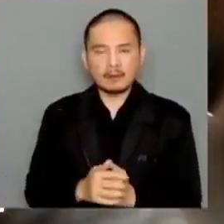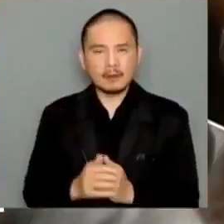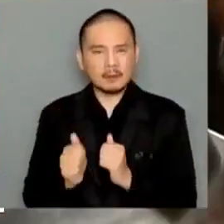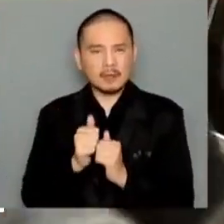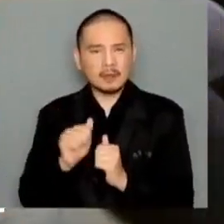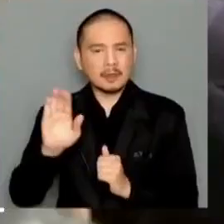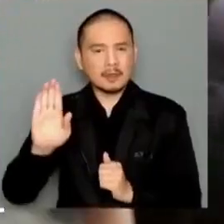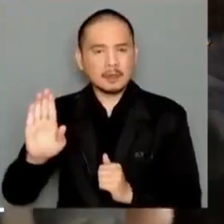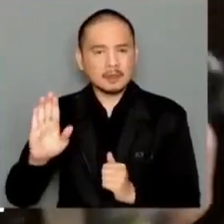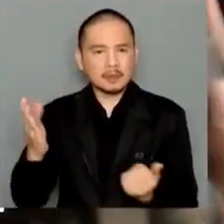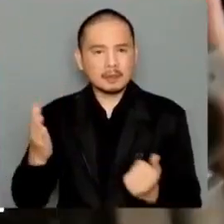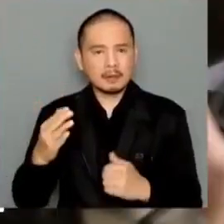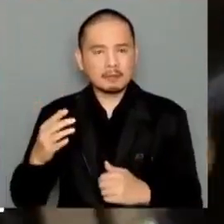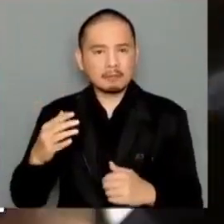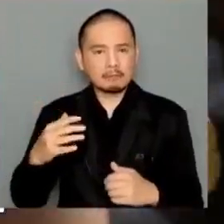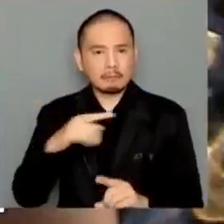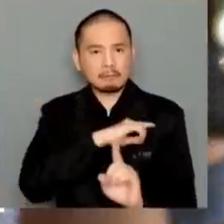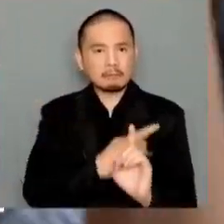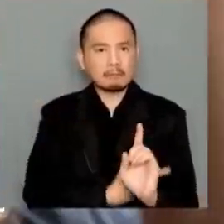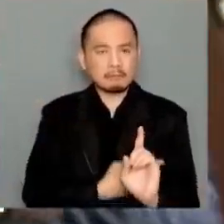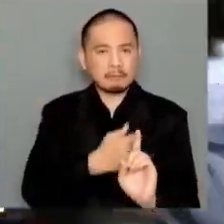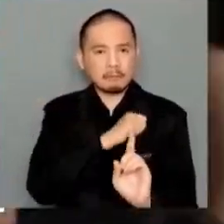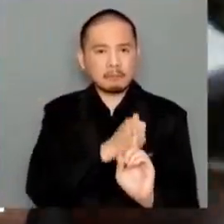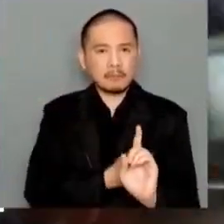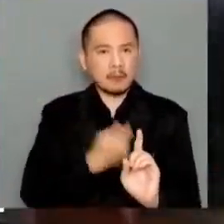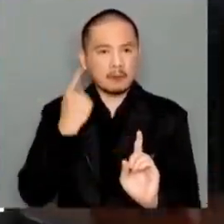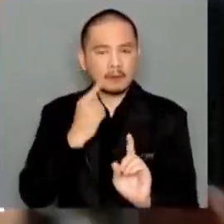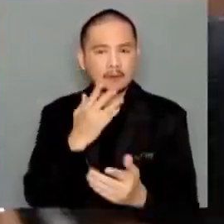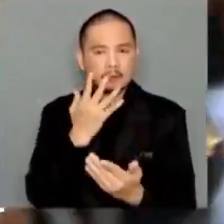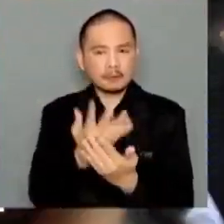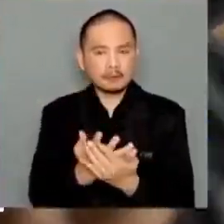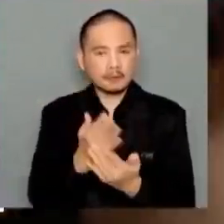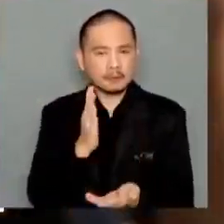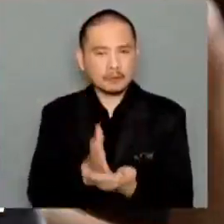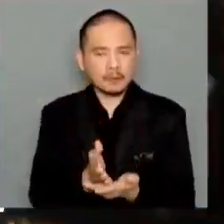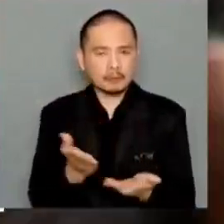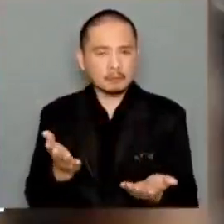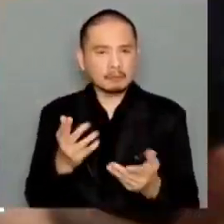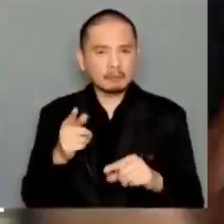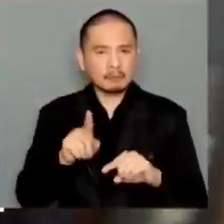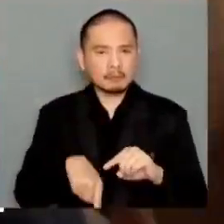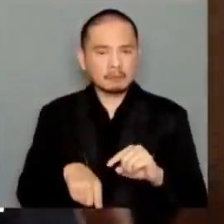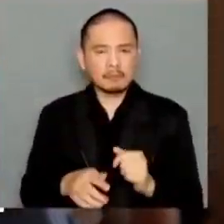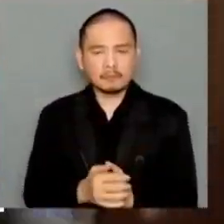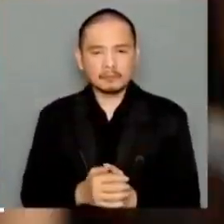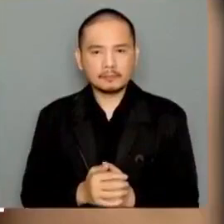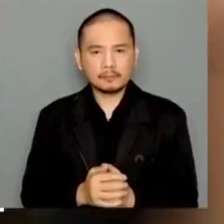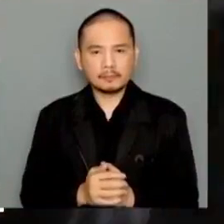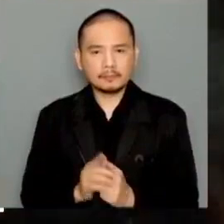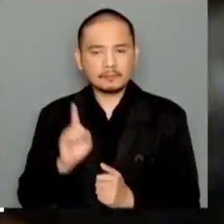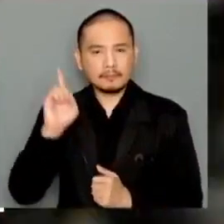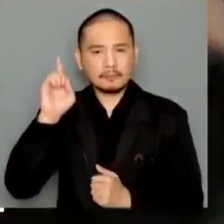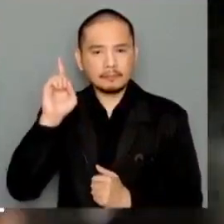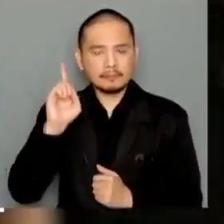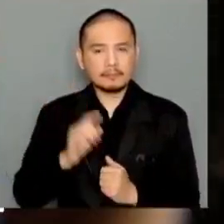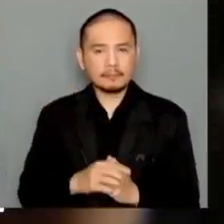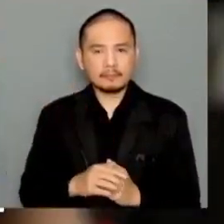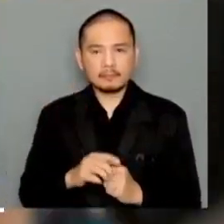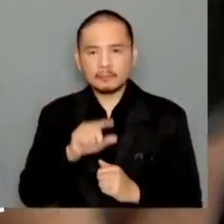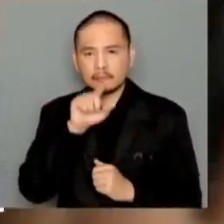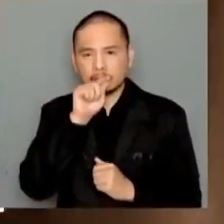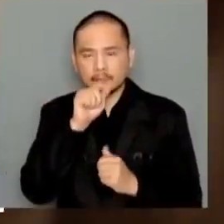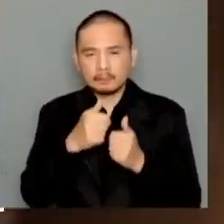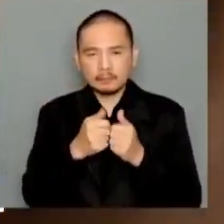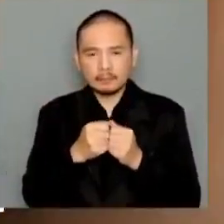end her detention. This comes shortly after de Lima in a tweet said that while she does not want the president to interfere in the courts,